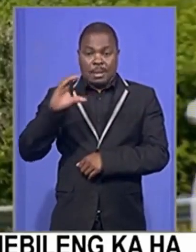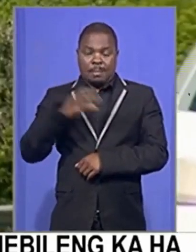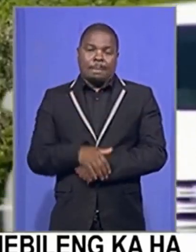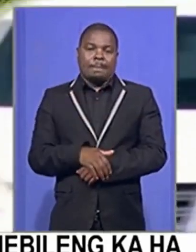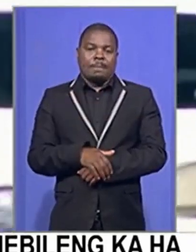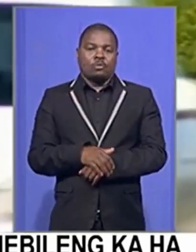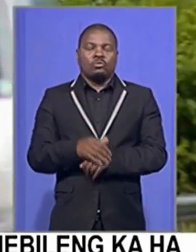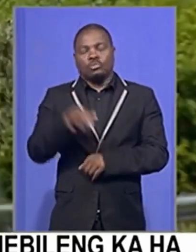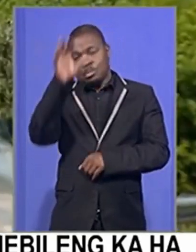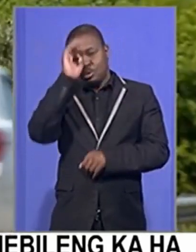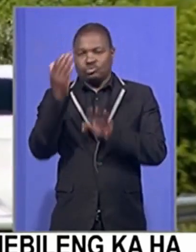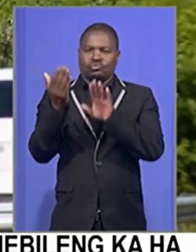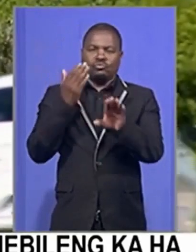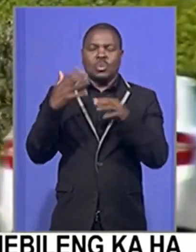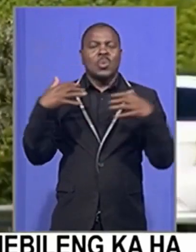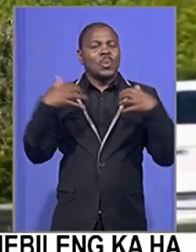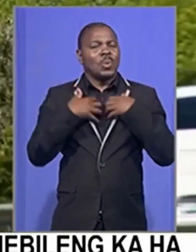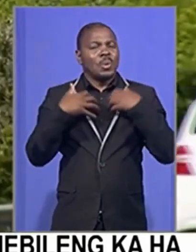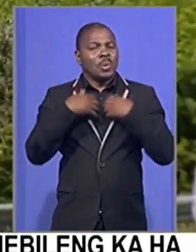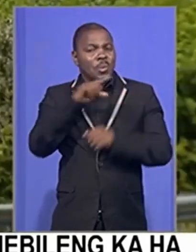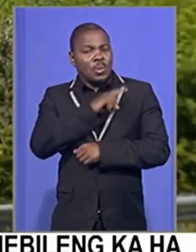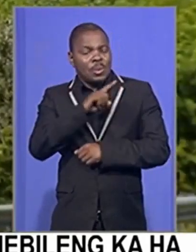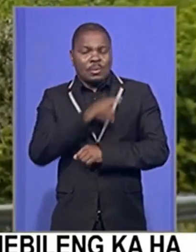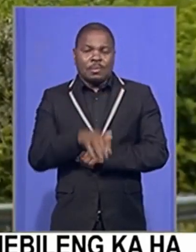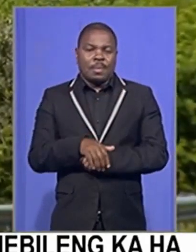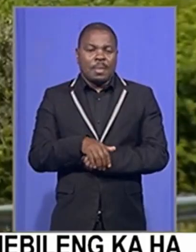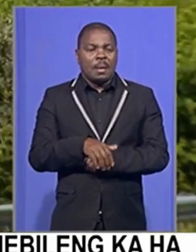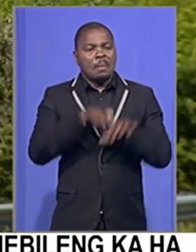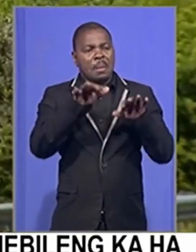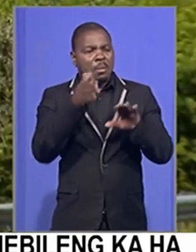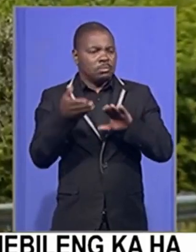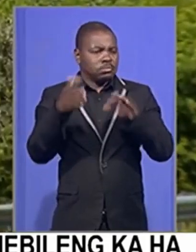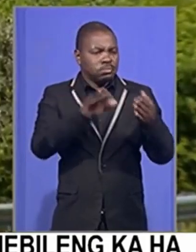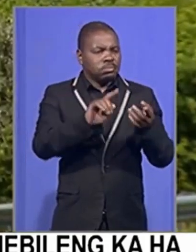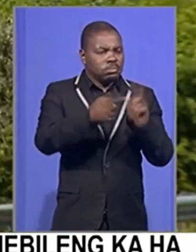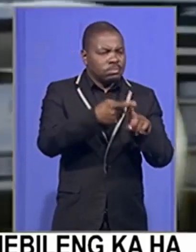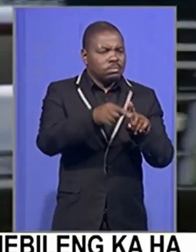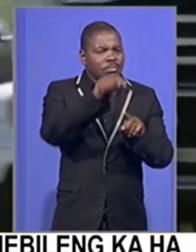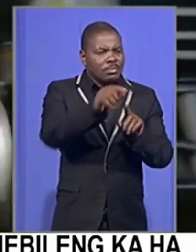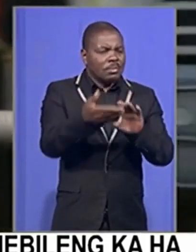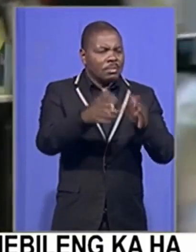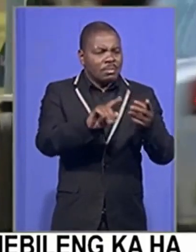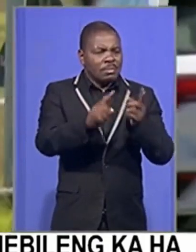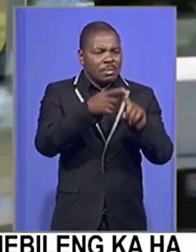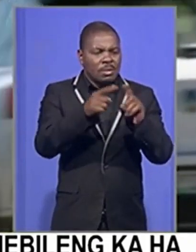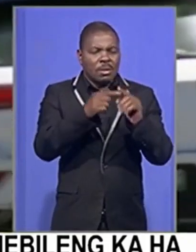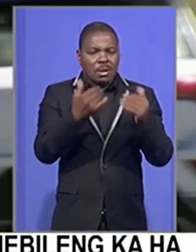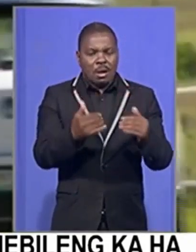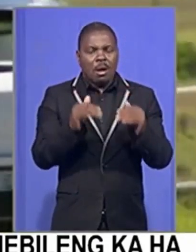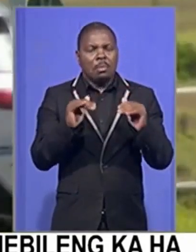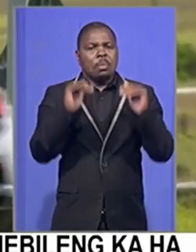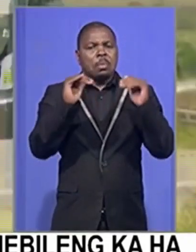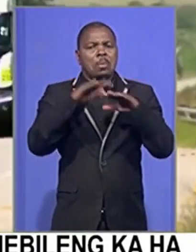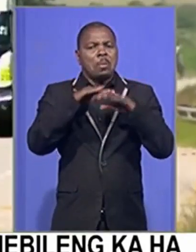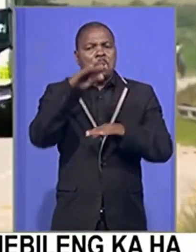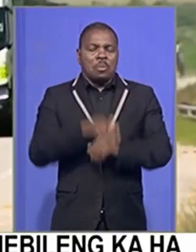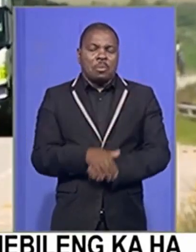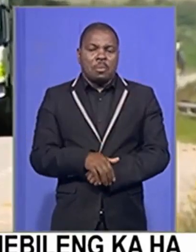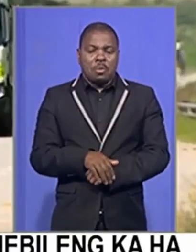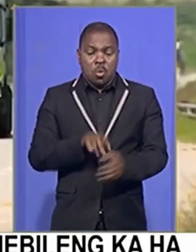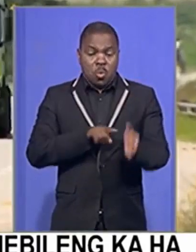balaola sephethephethe ba ngongorehile jwalo ka ha palo ya batho ba hlokalang mebileng ya province e nyolohile matsatsing a phomolo